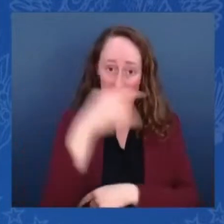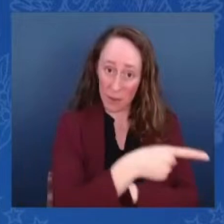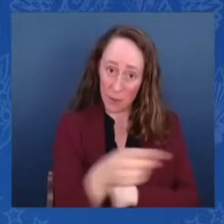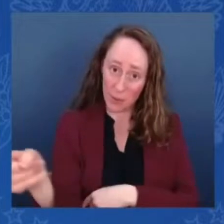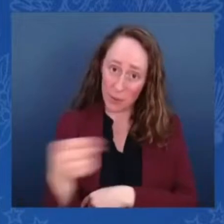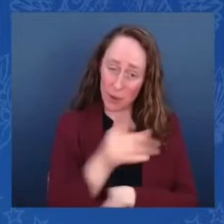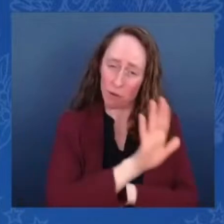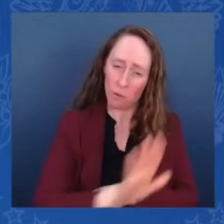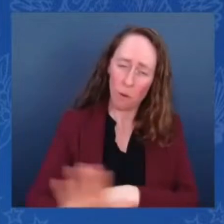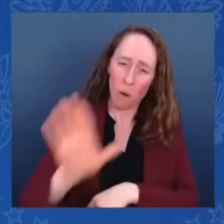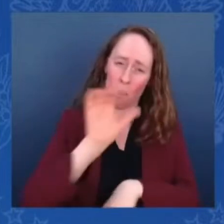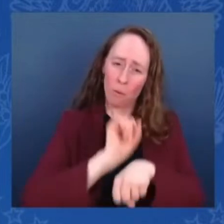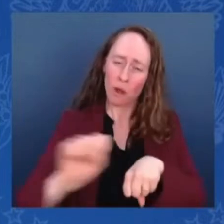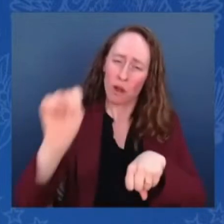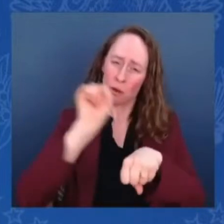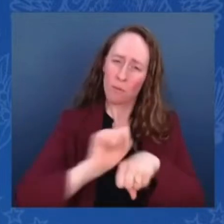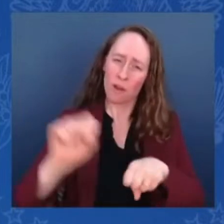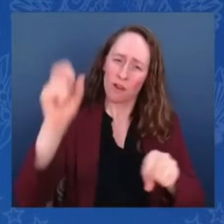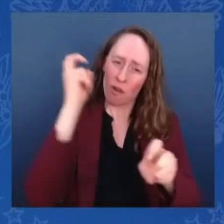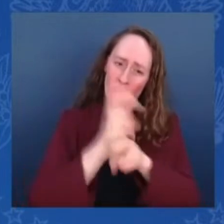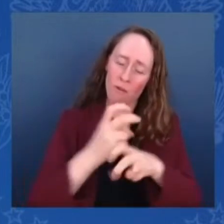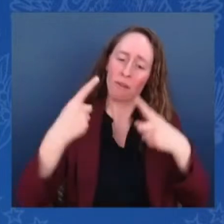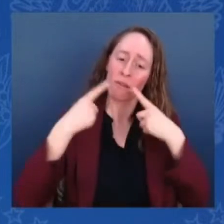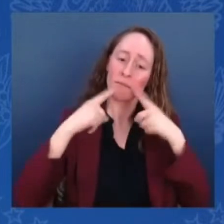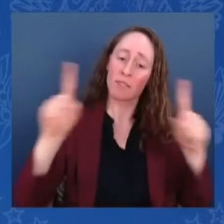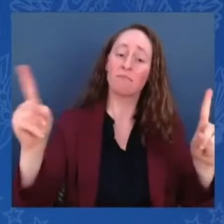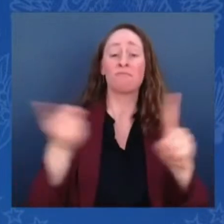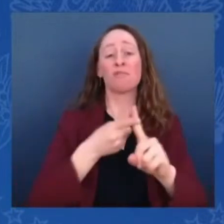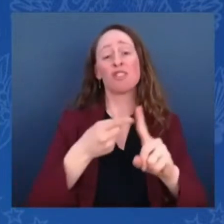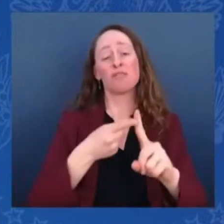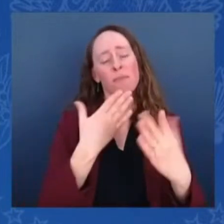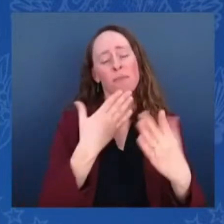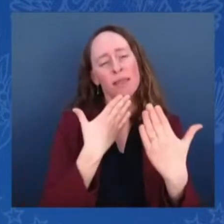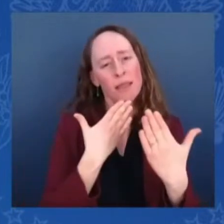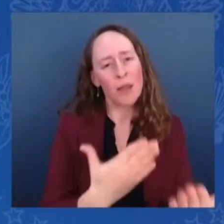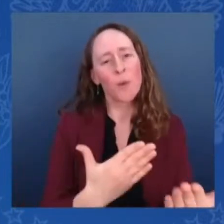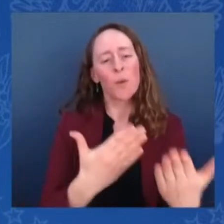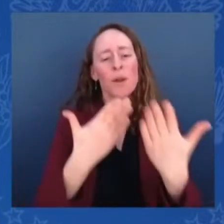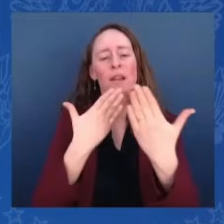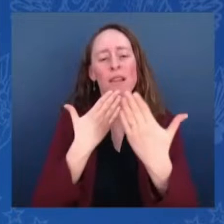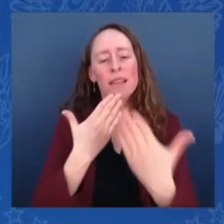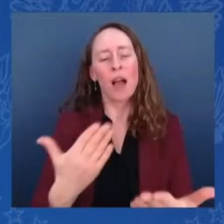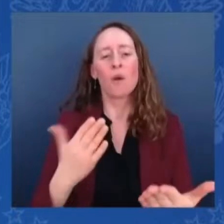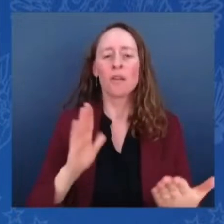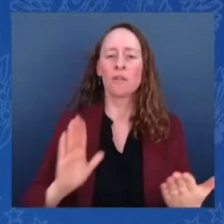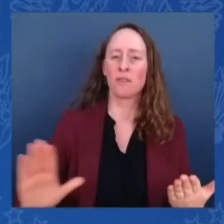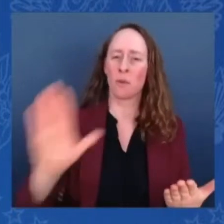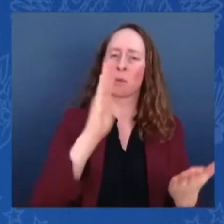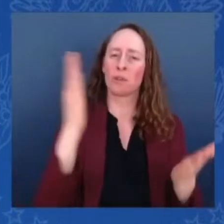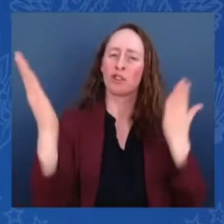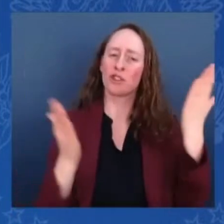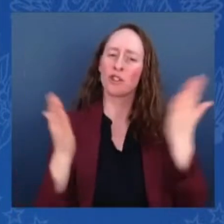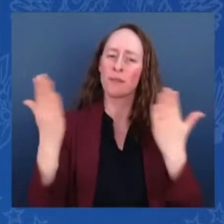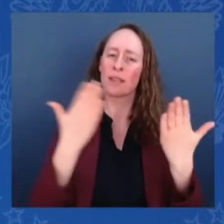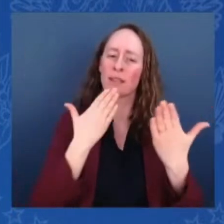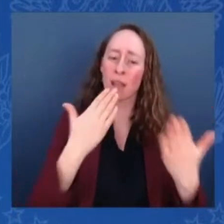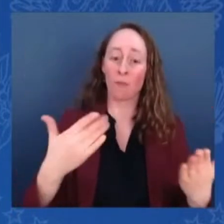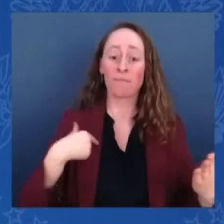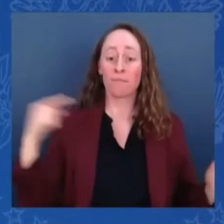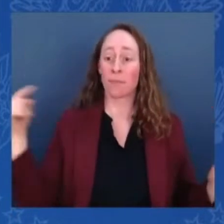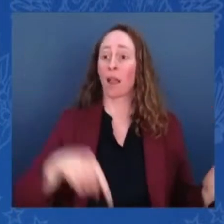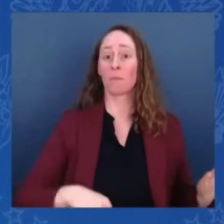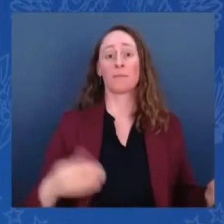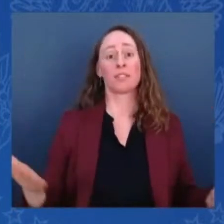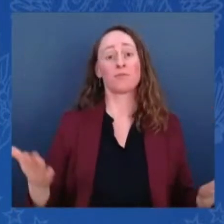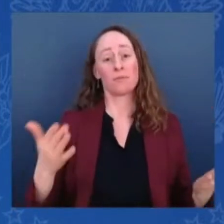thank you, thank you for your extraordinary service. You know, I come here to the State Department to report on to the American people on